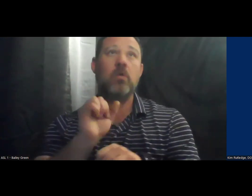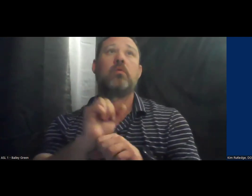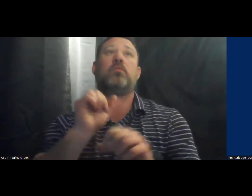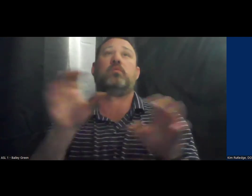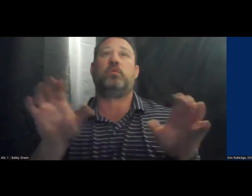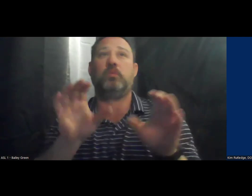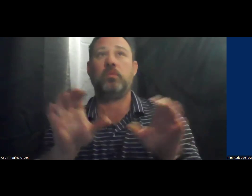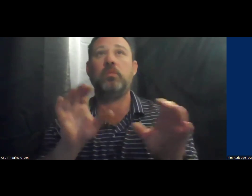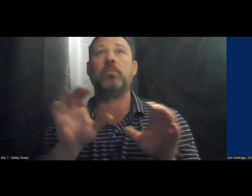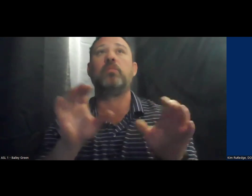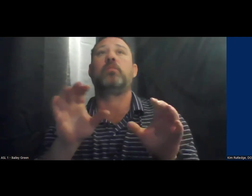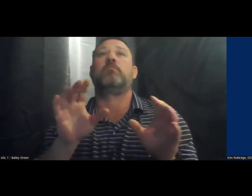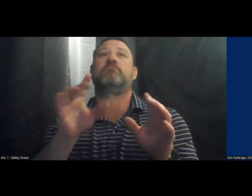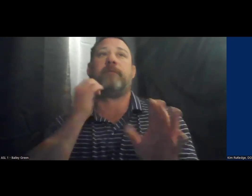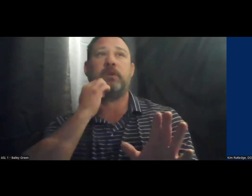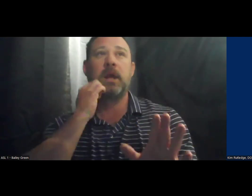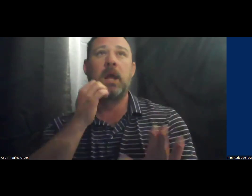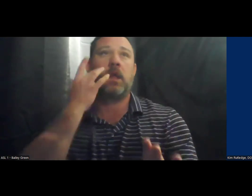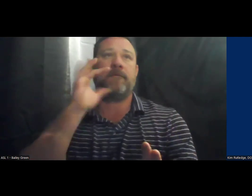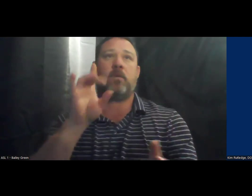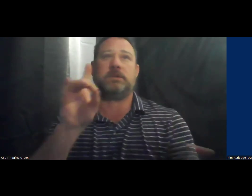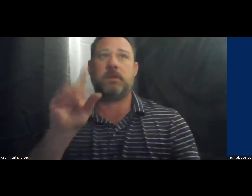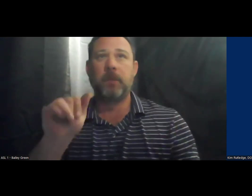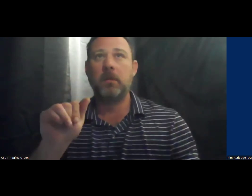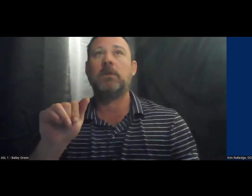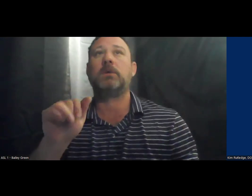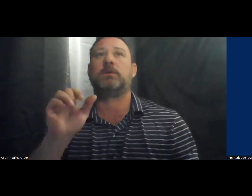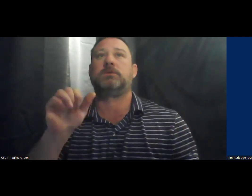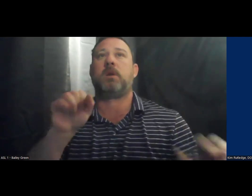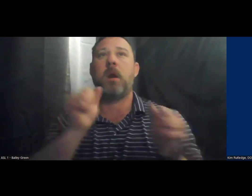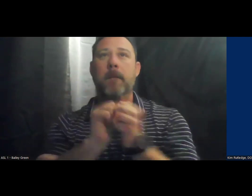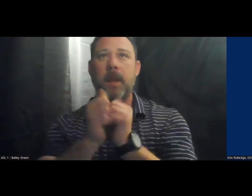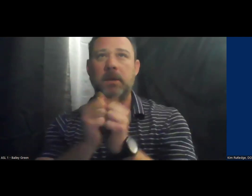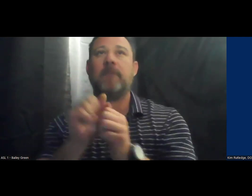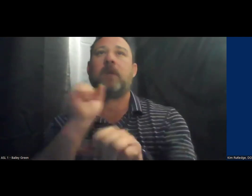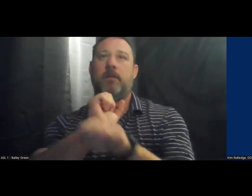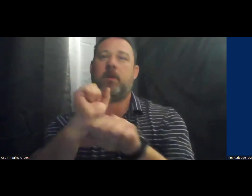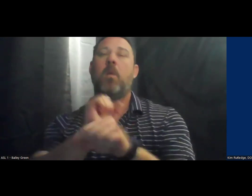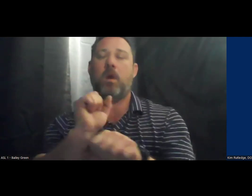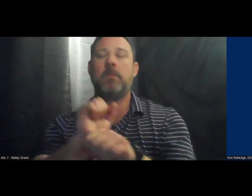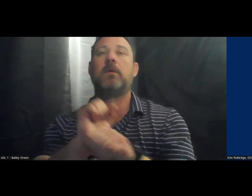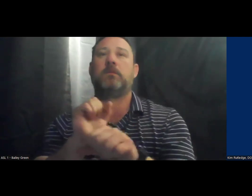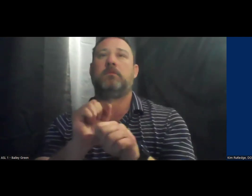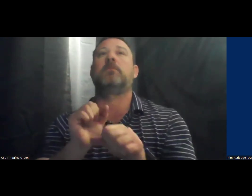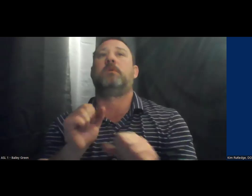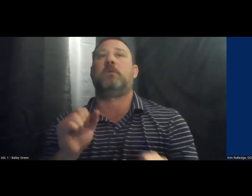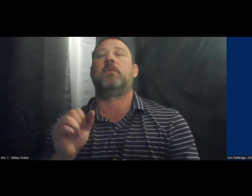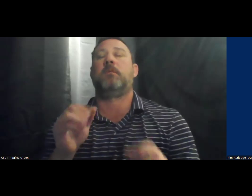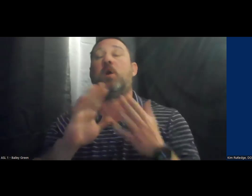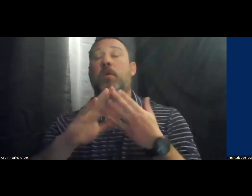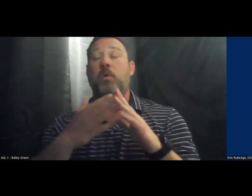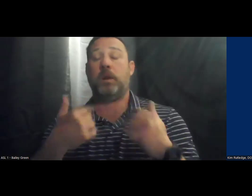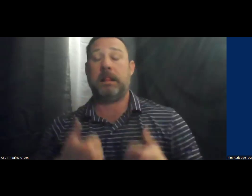to get Californians with disabilities into competitive integrated employment. But community living